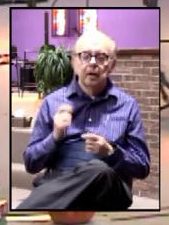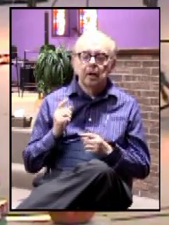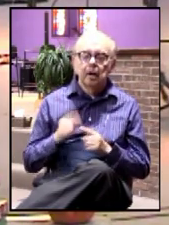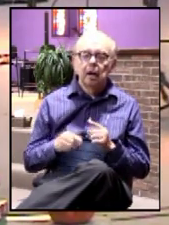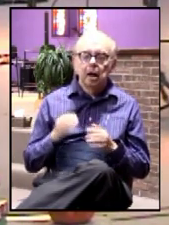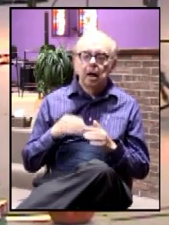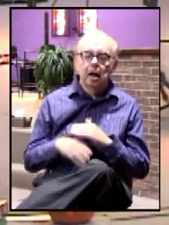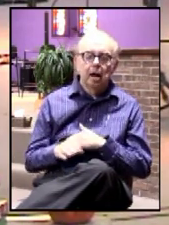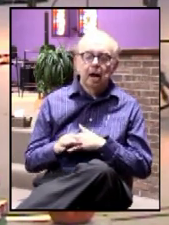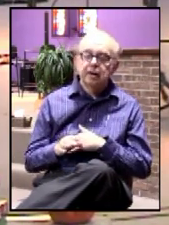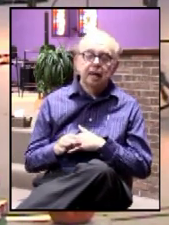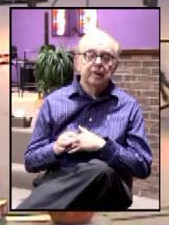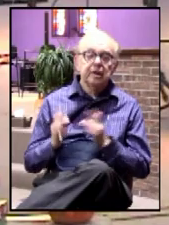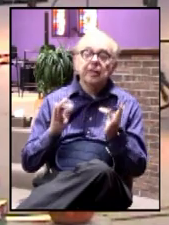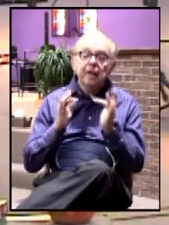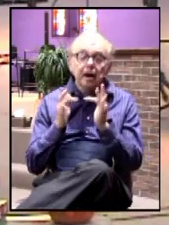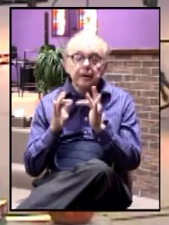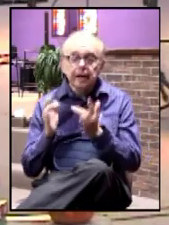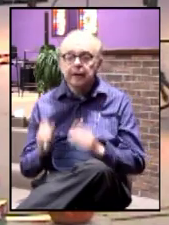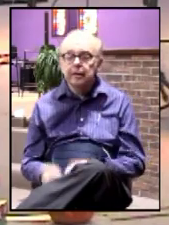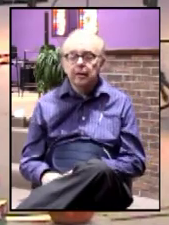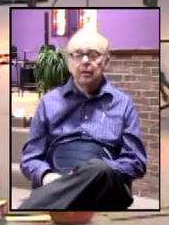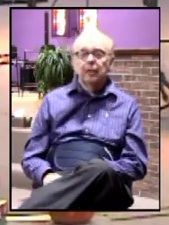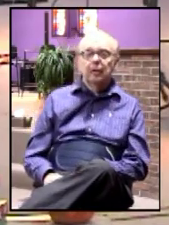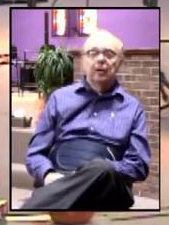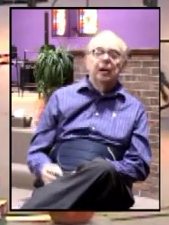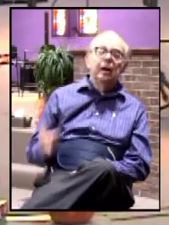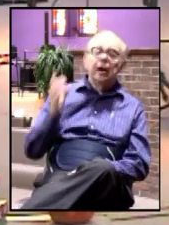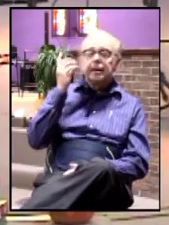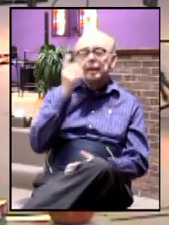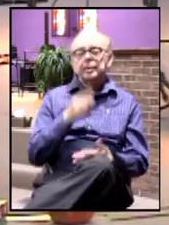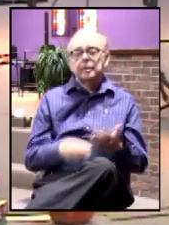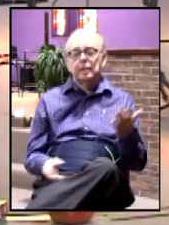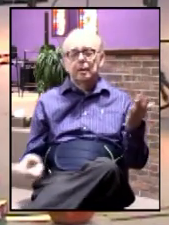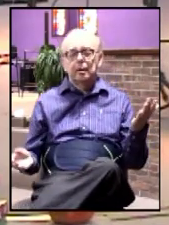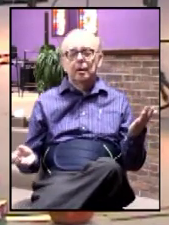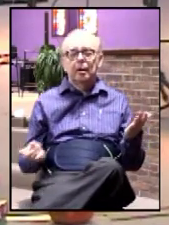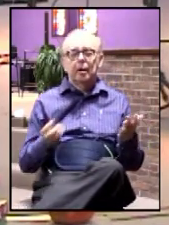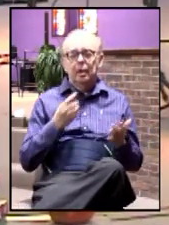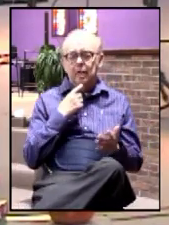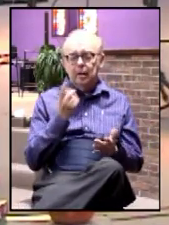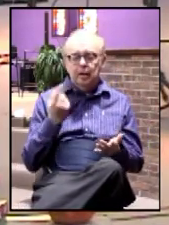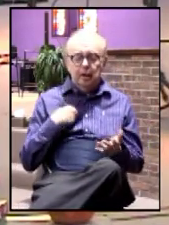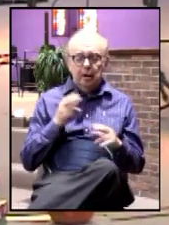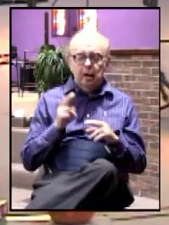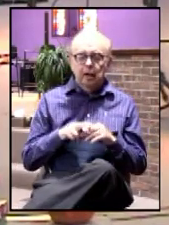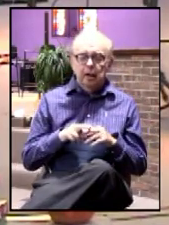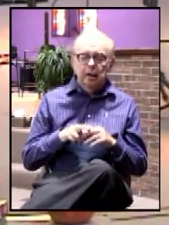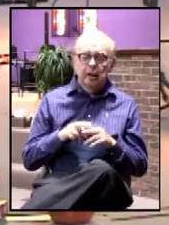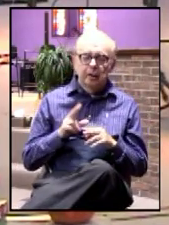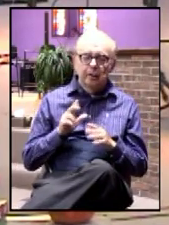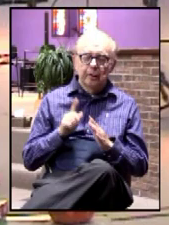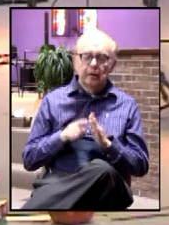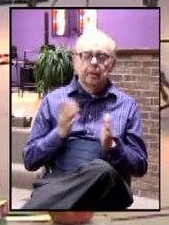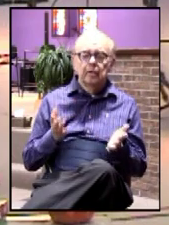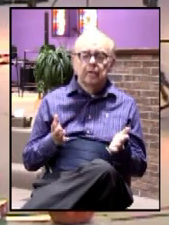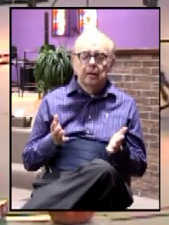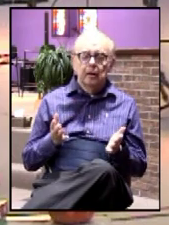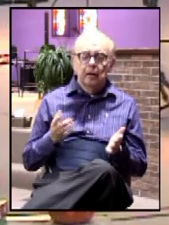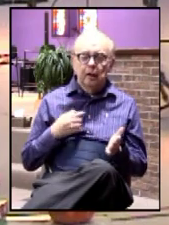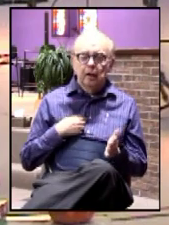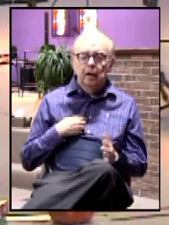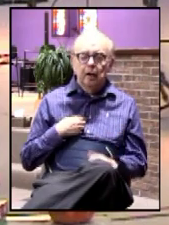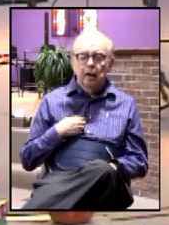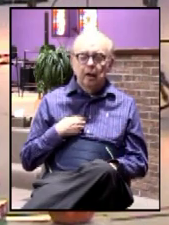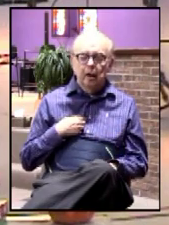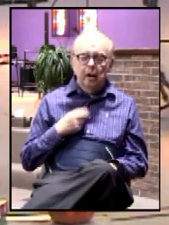I can't even get the internet. Which, guess what? Which says when I'm sitting there for 30 minutes, I'm